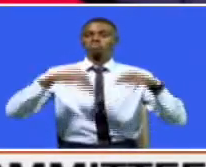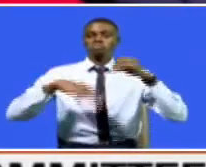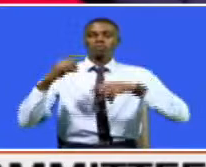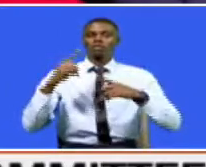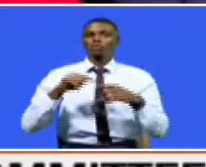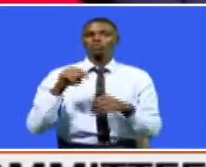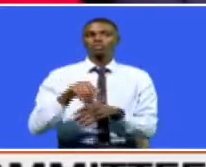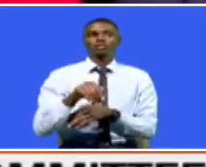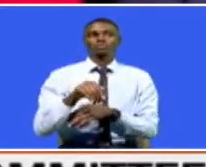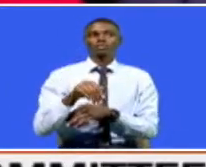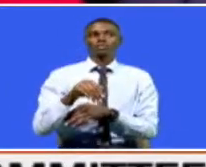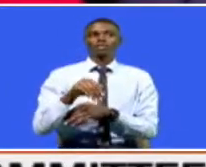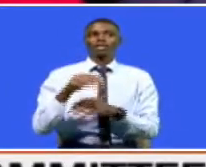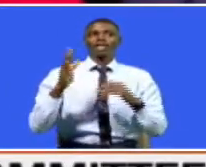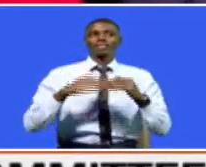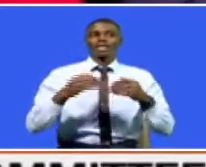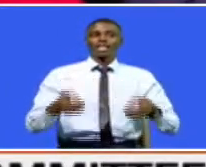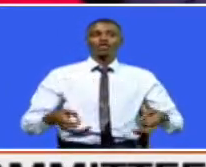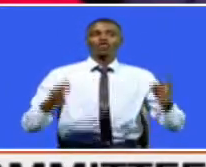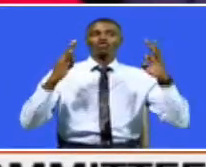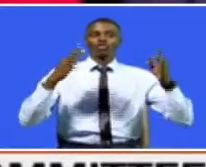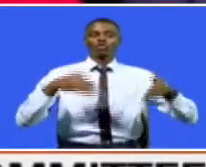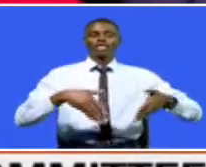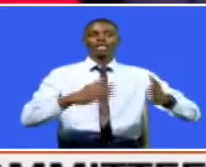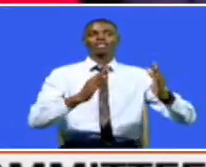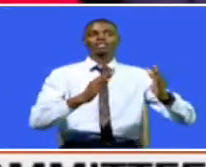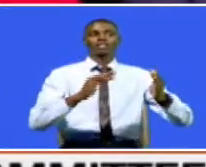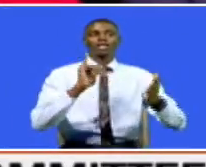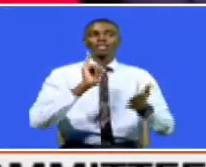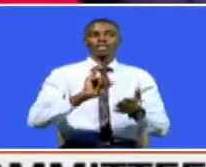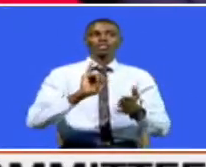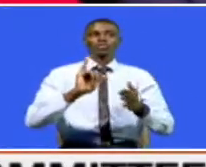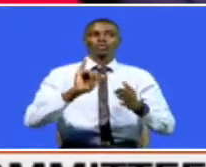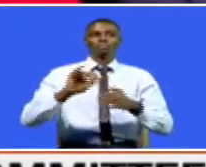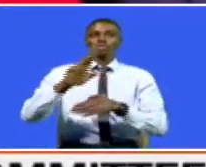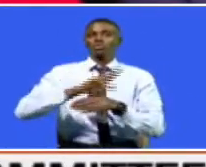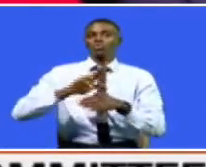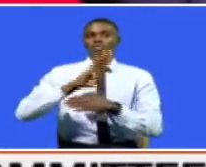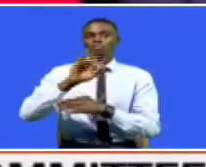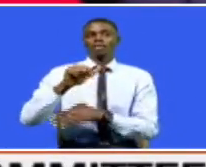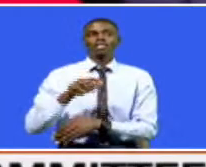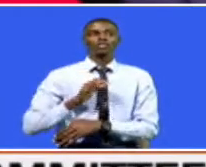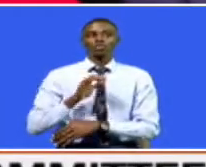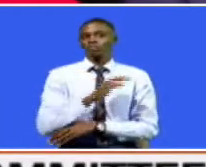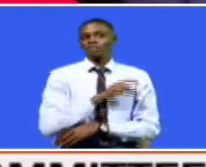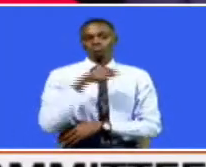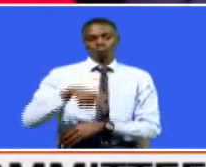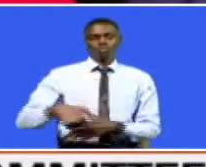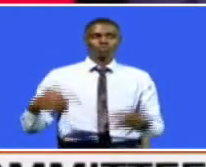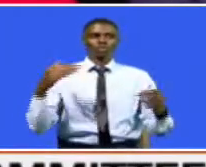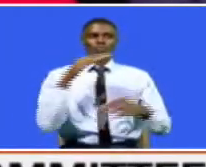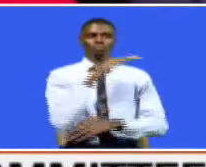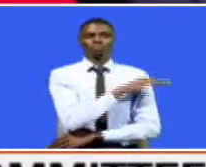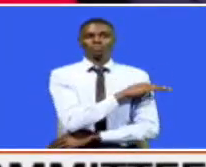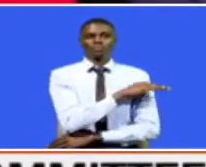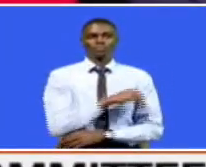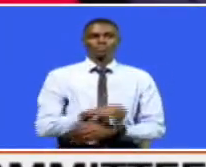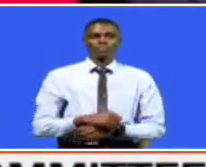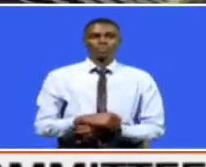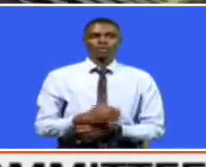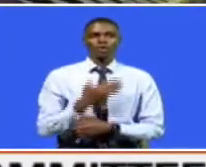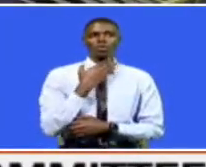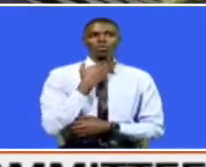appeal other than the official channels that will be outlined by this committee by the end of the day. We